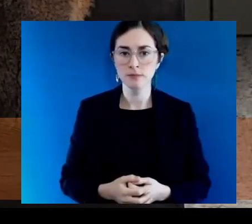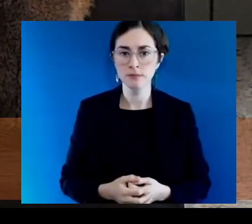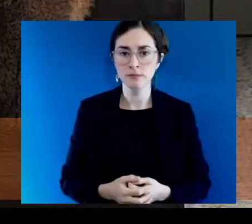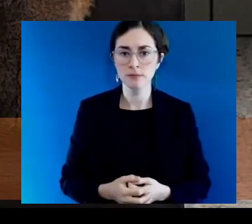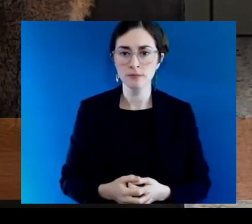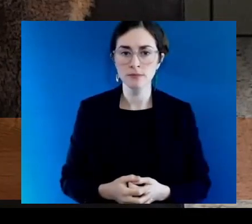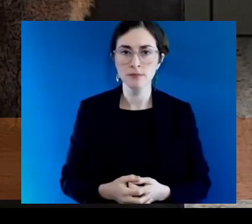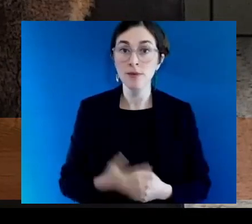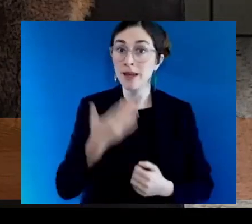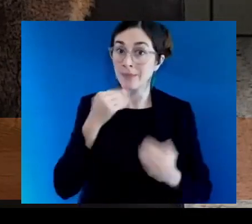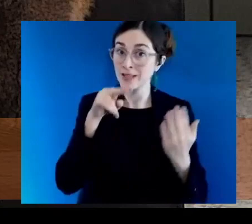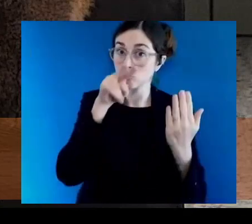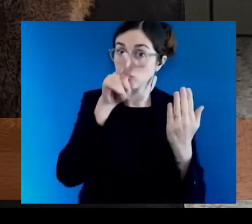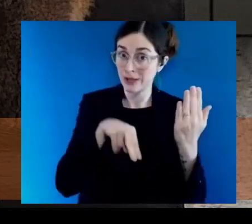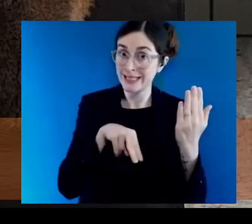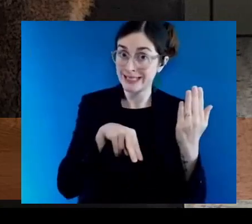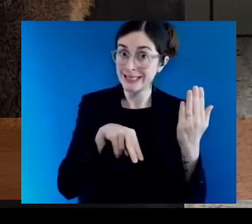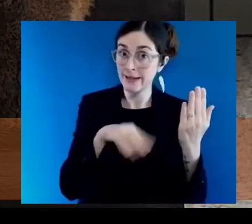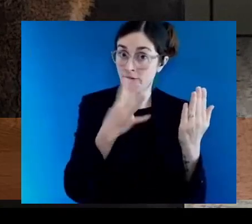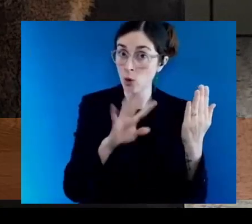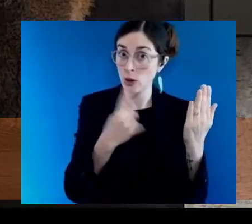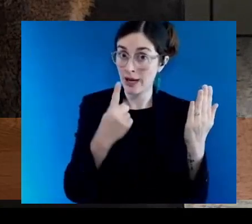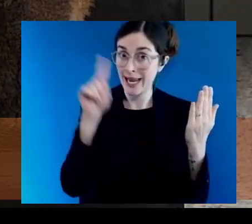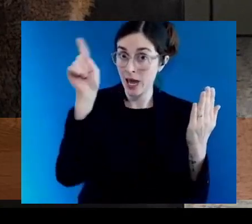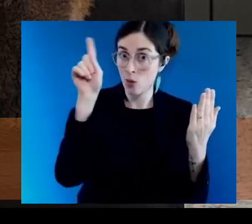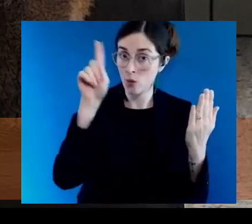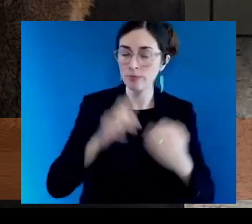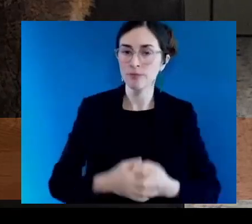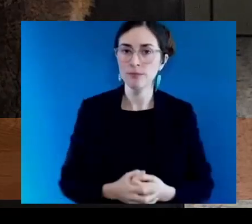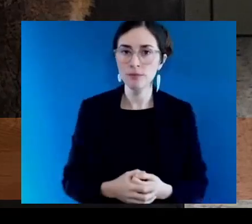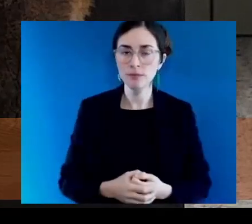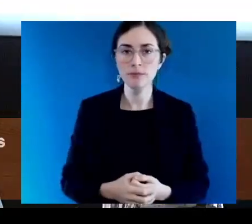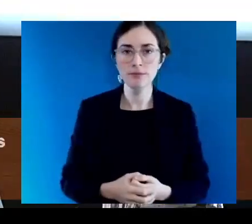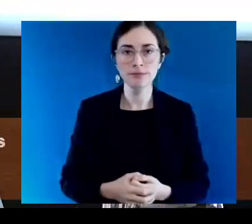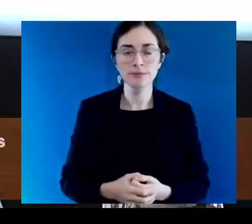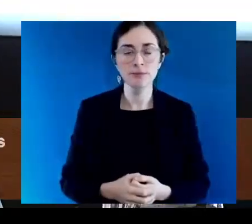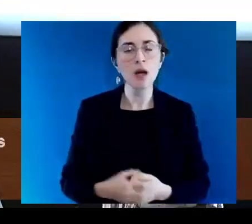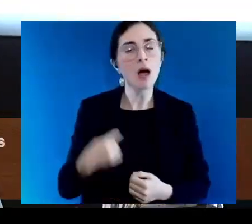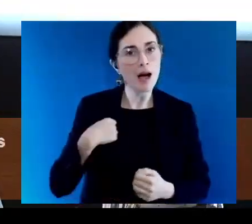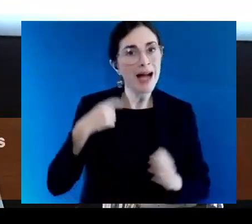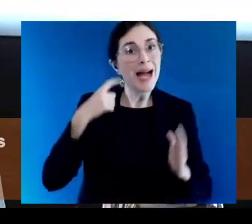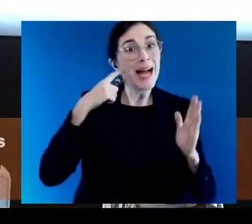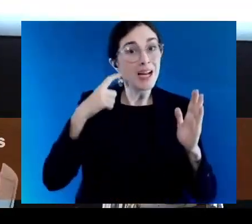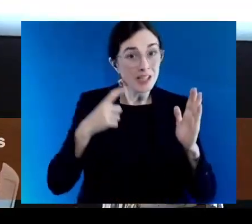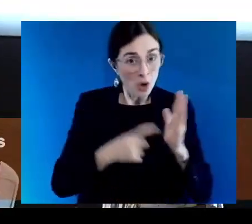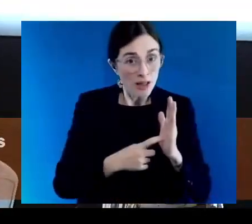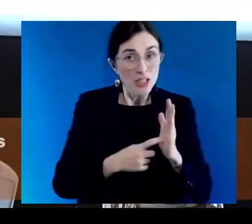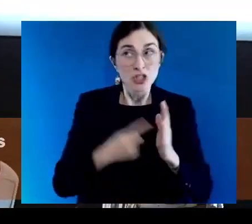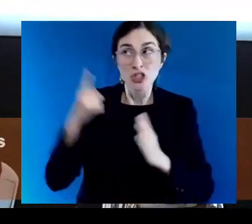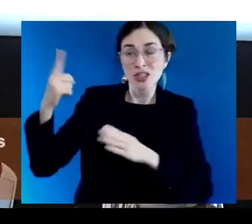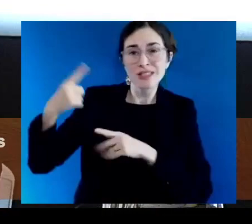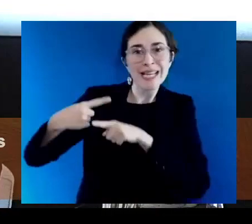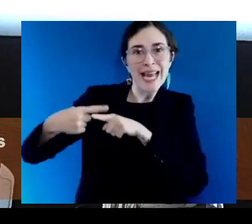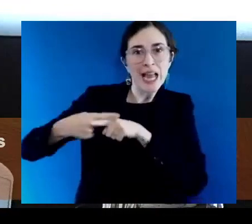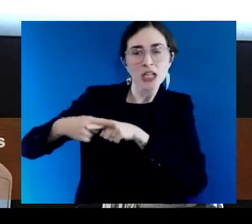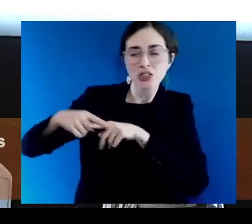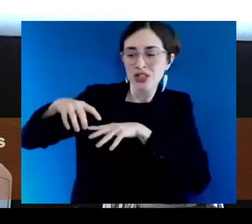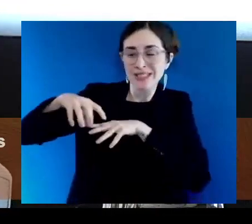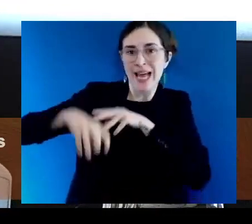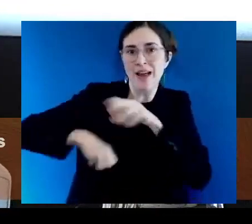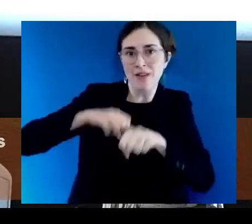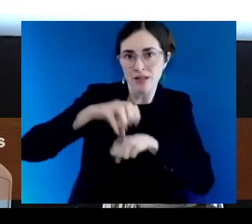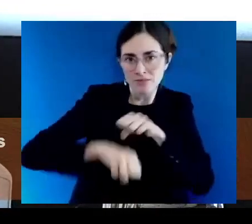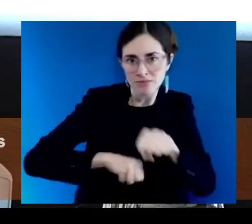Would you read paragraph 41 for us, please? I acknowledge that the legal reality of British sovereignty was the